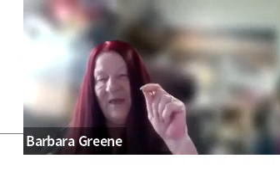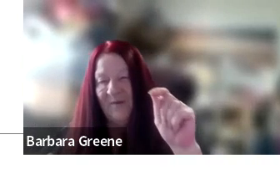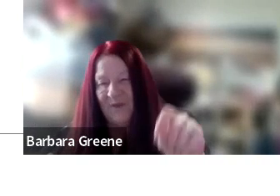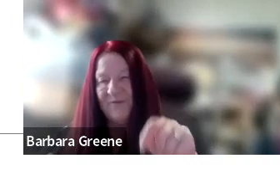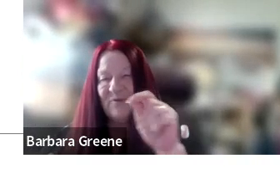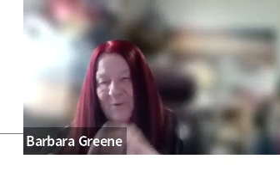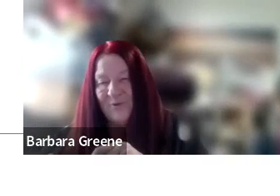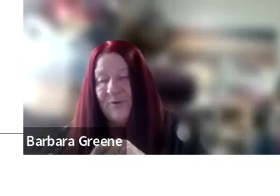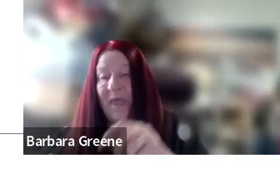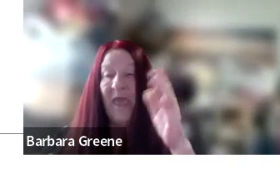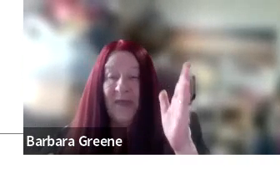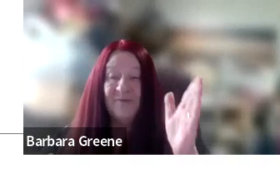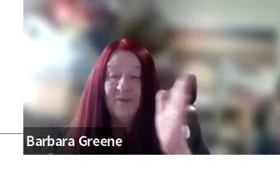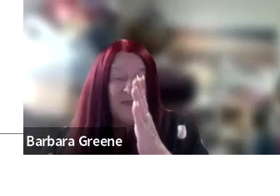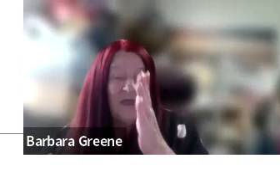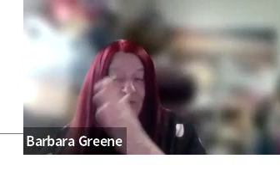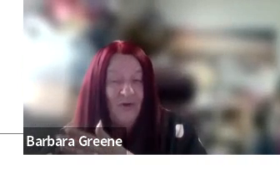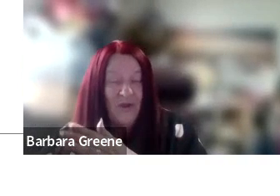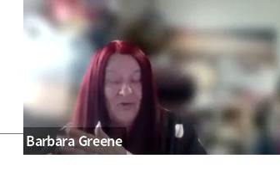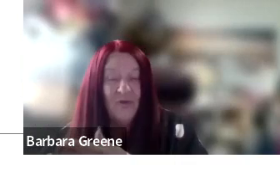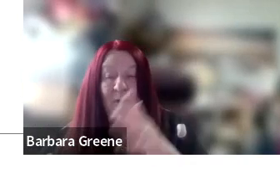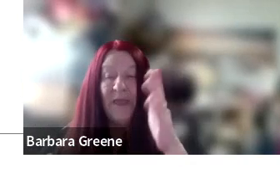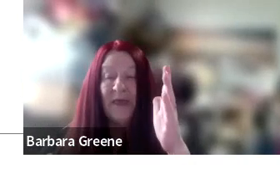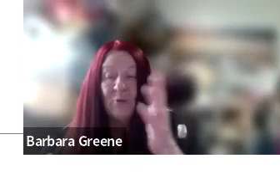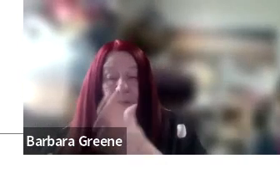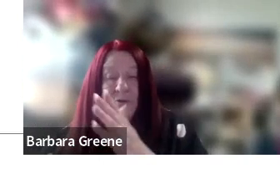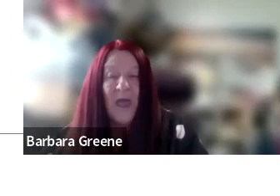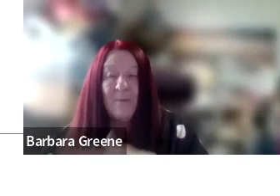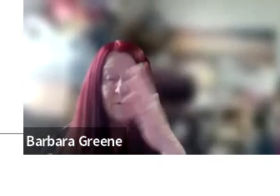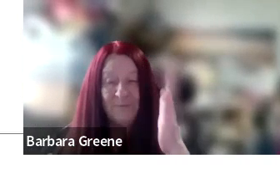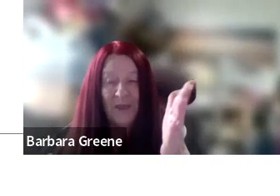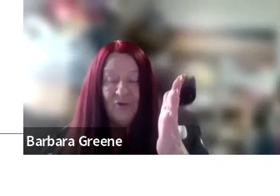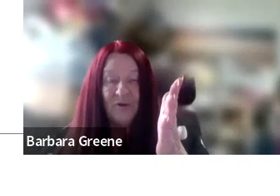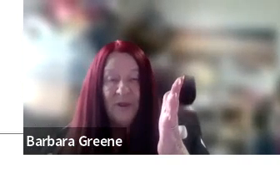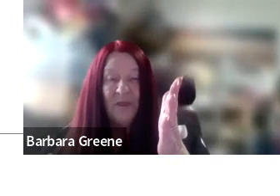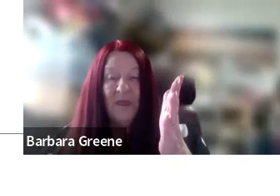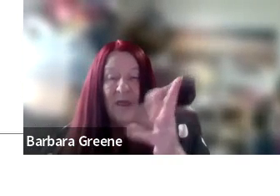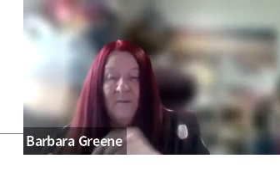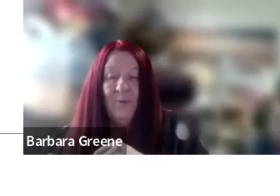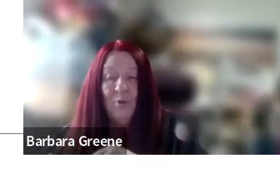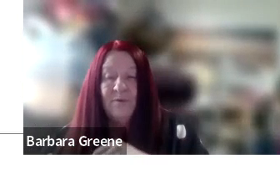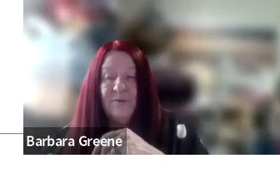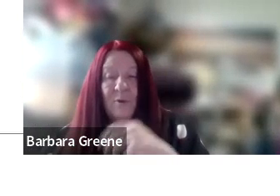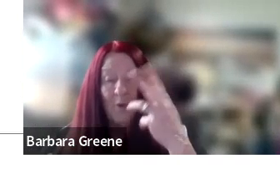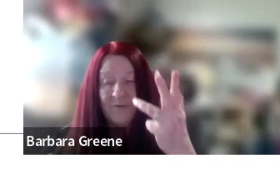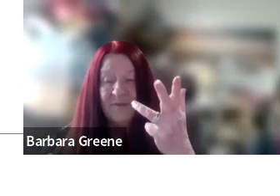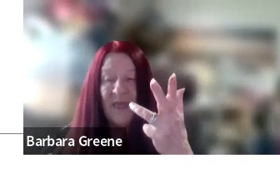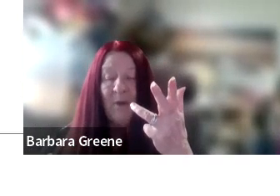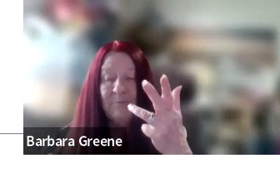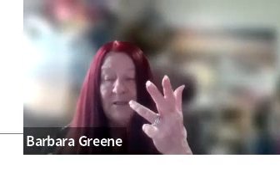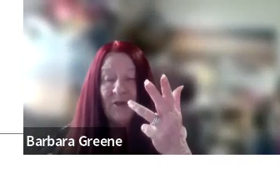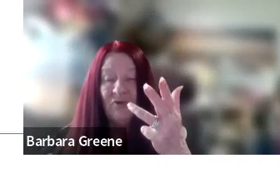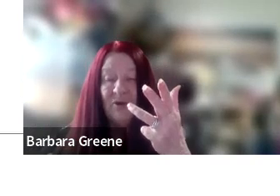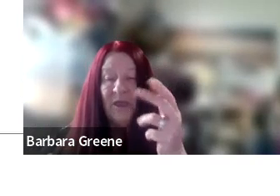status of customers as the status changed. And so we had a real-time reflection of who was in